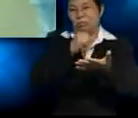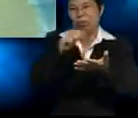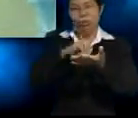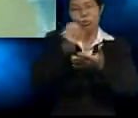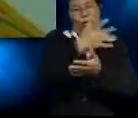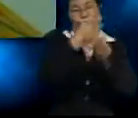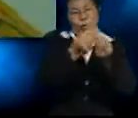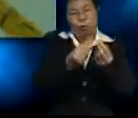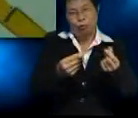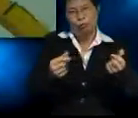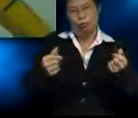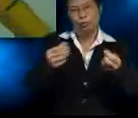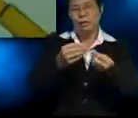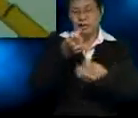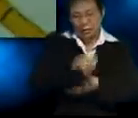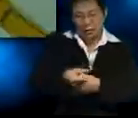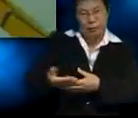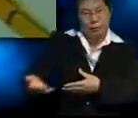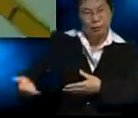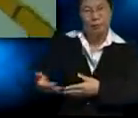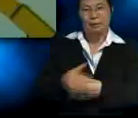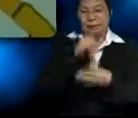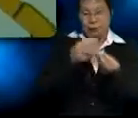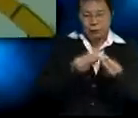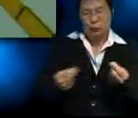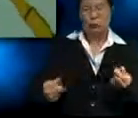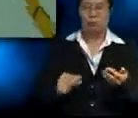remove dissolved substances.